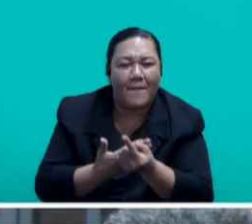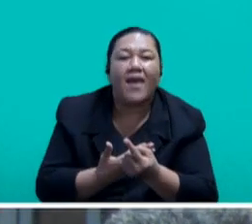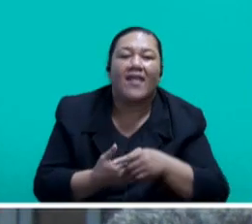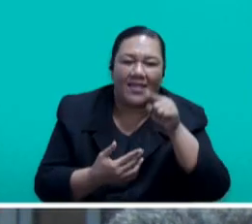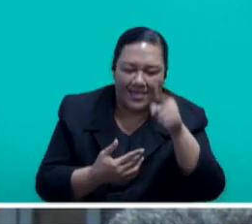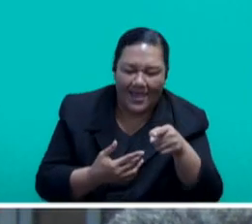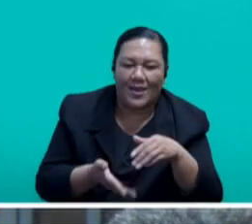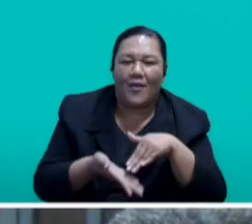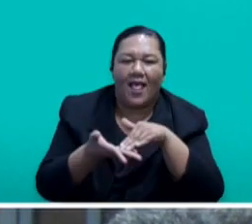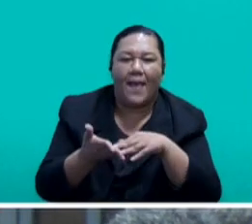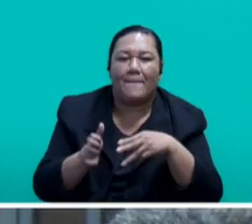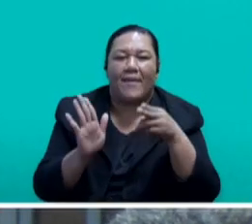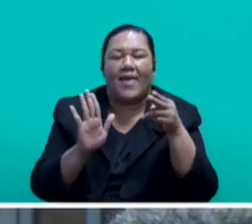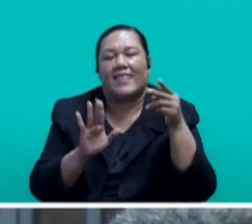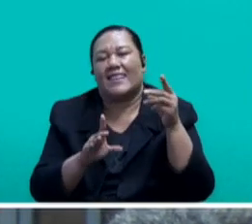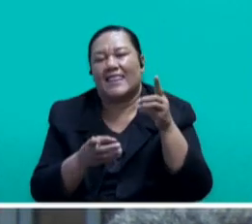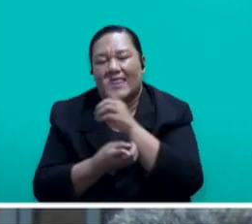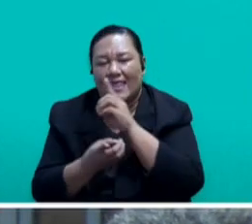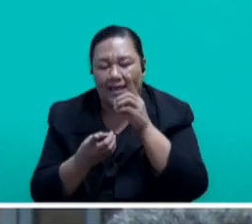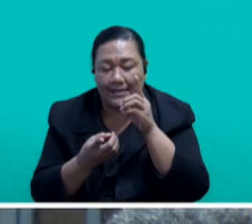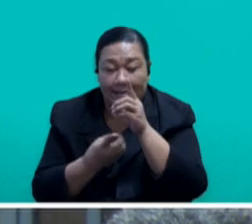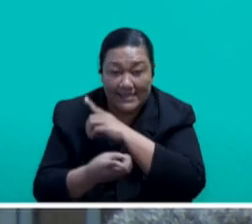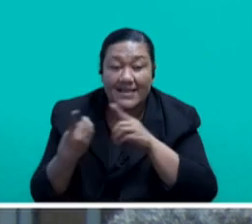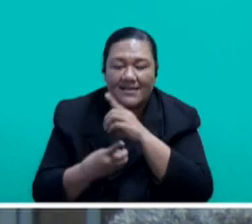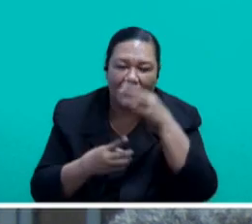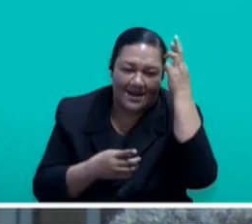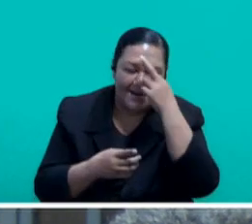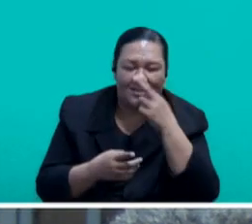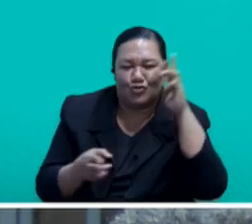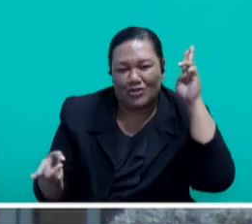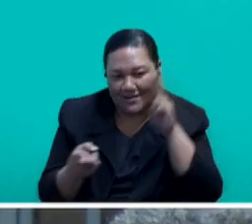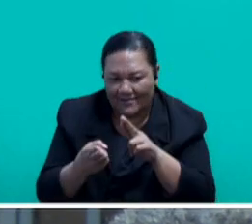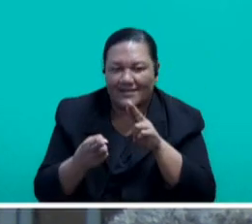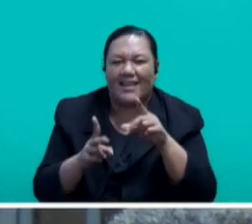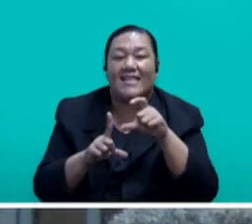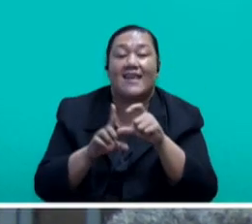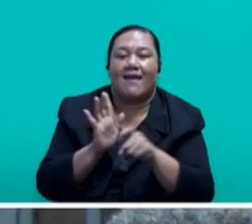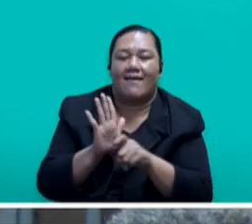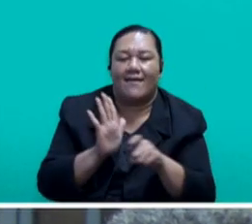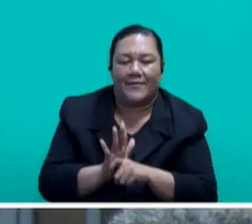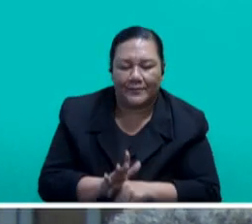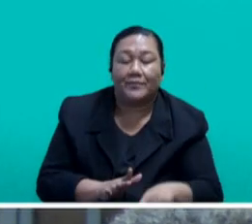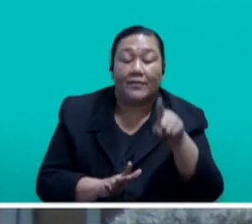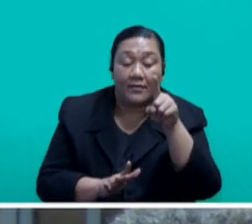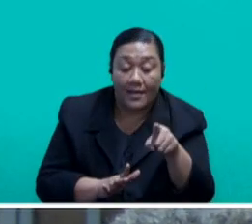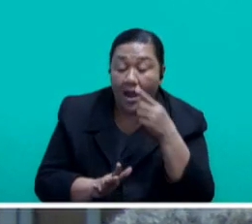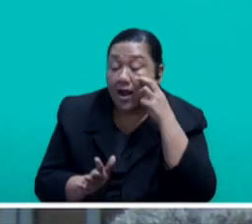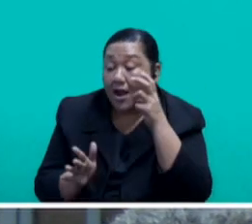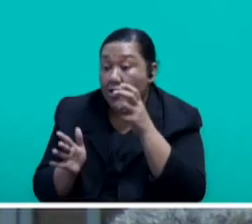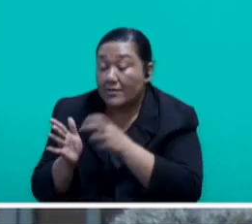reduction. Mr. Speaker, sir, I also commend the recognition of this government of